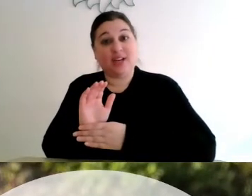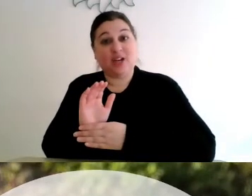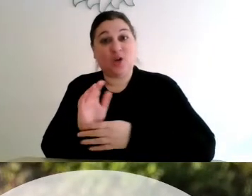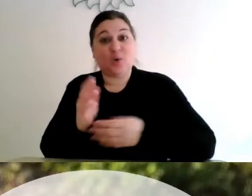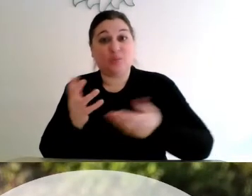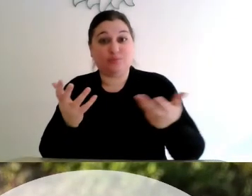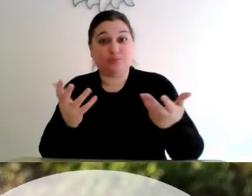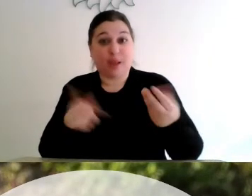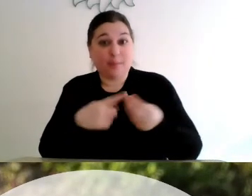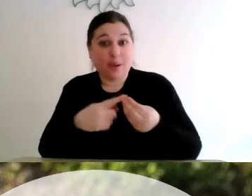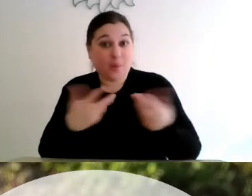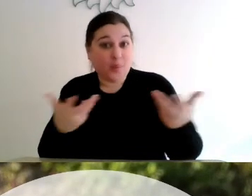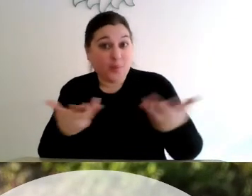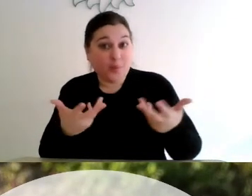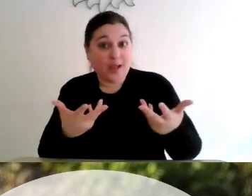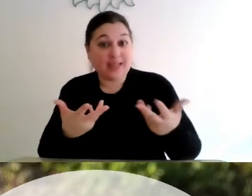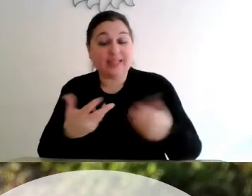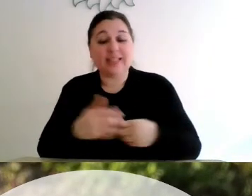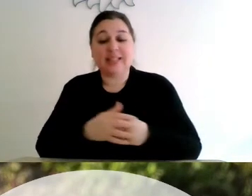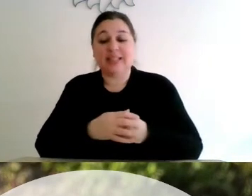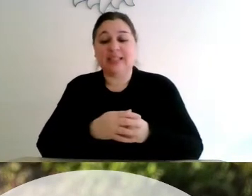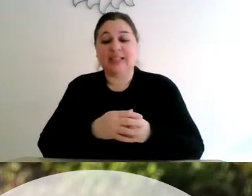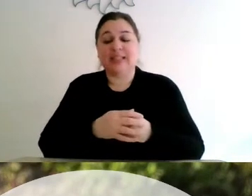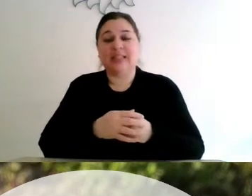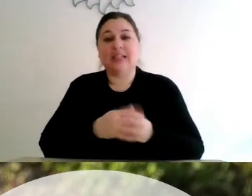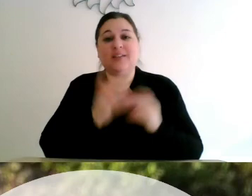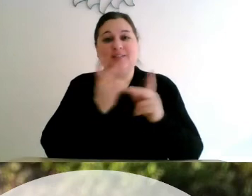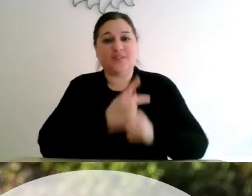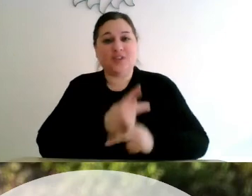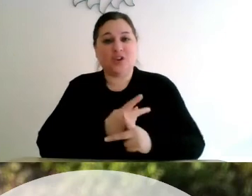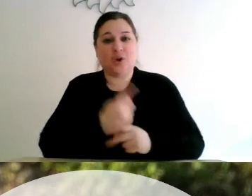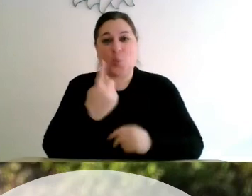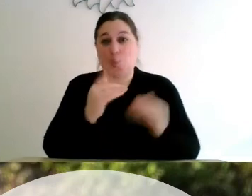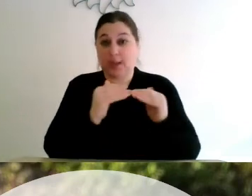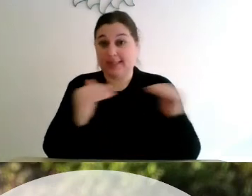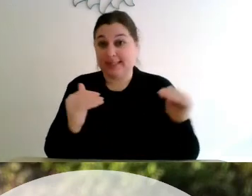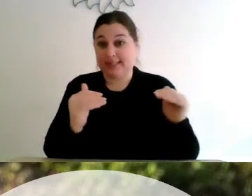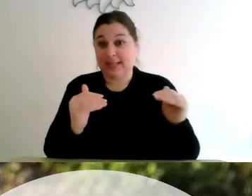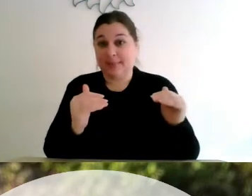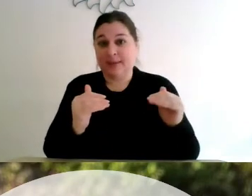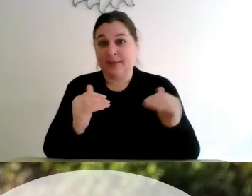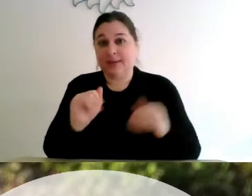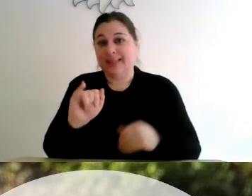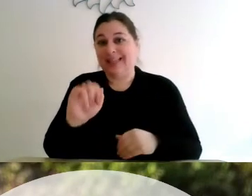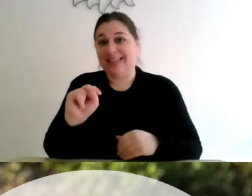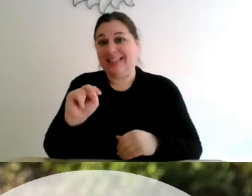This video is on solving one-step inequalities by Addie Gonzalez.